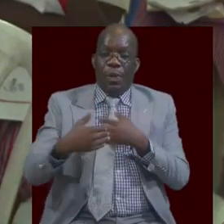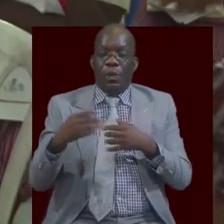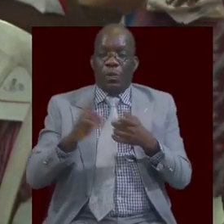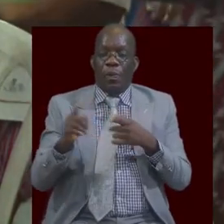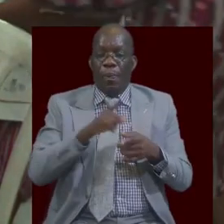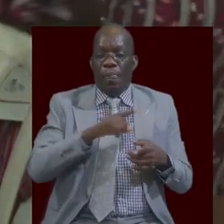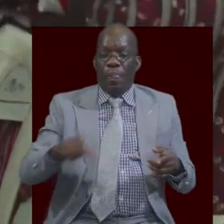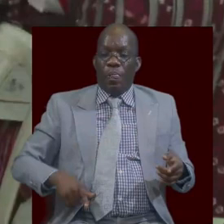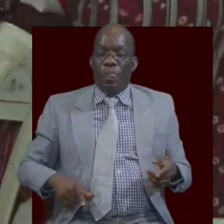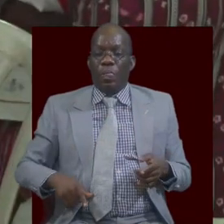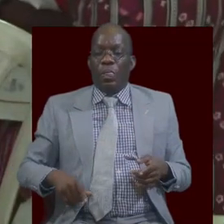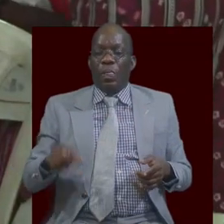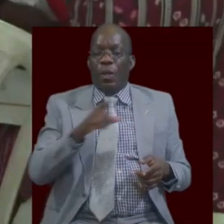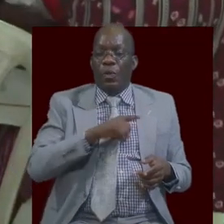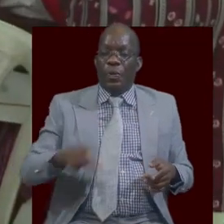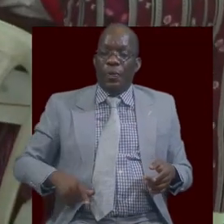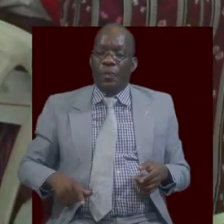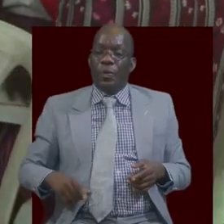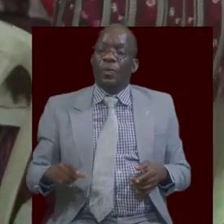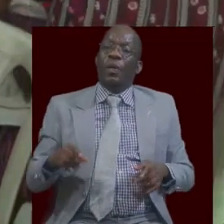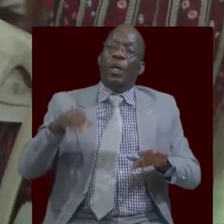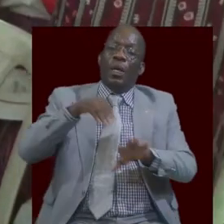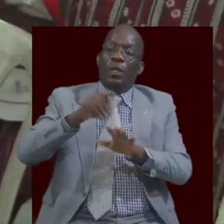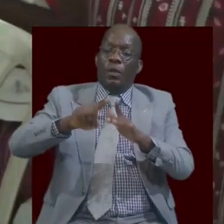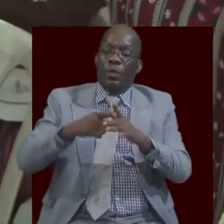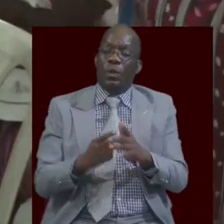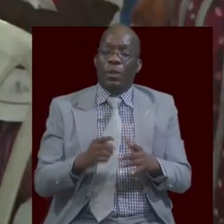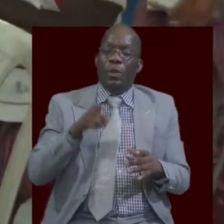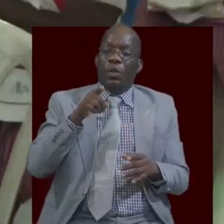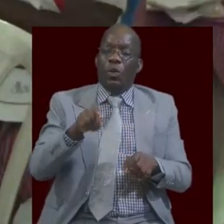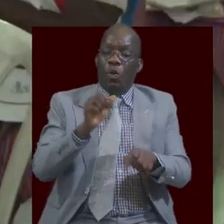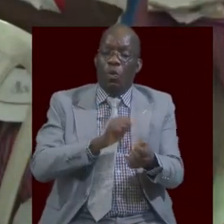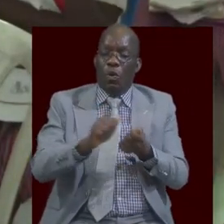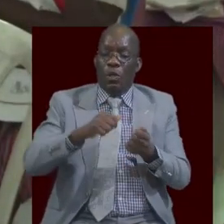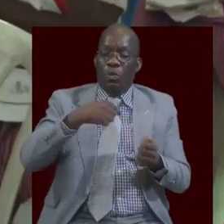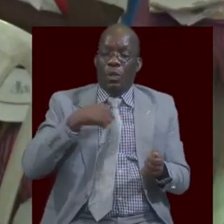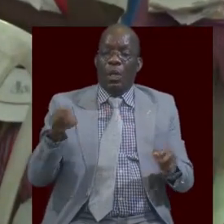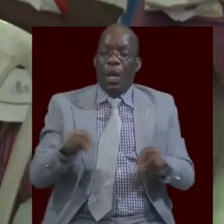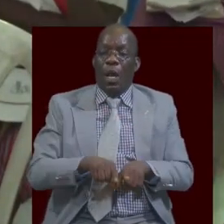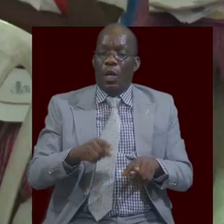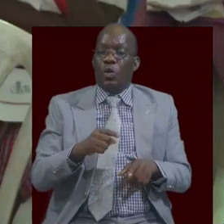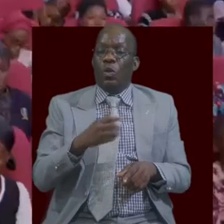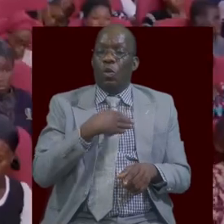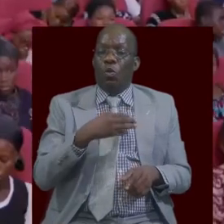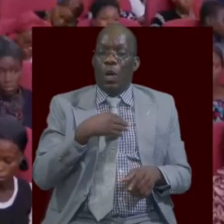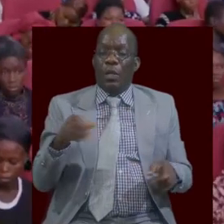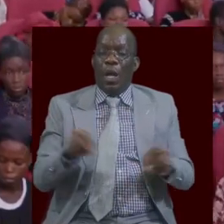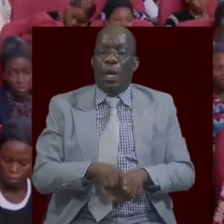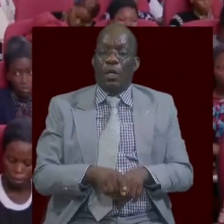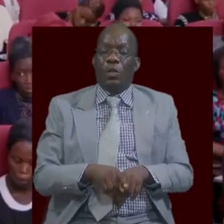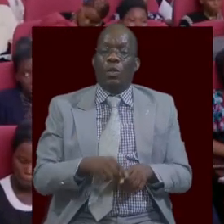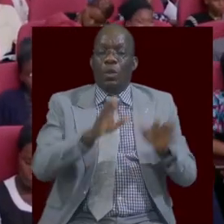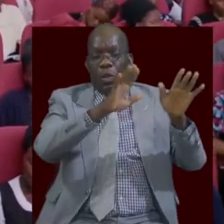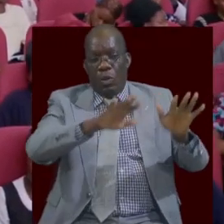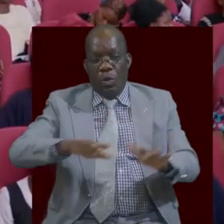the beginning you washed me as white as snow. Now, what I'm asking of, I want to